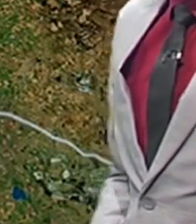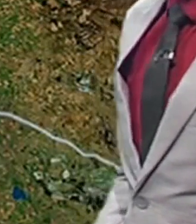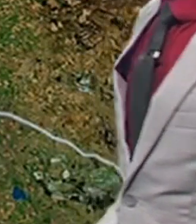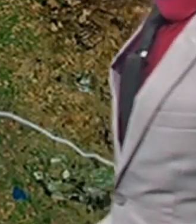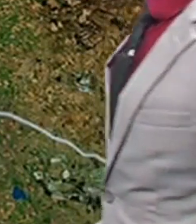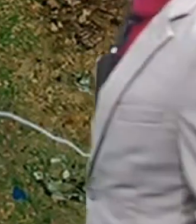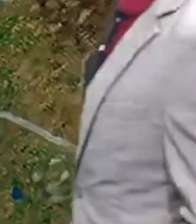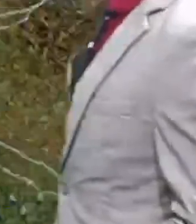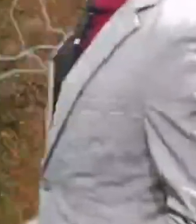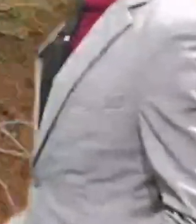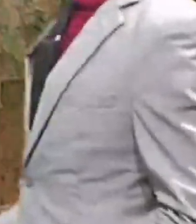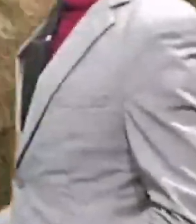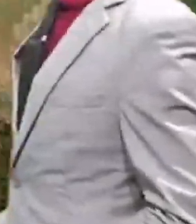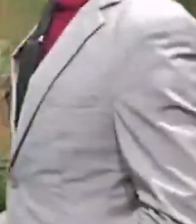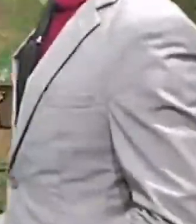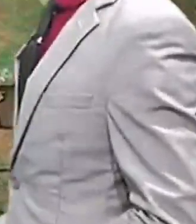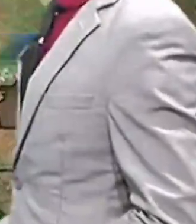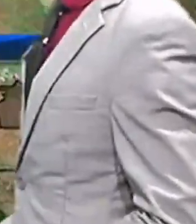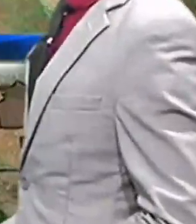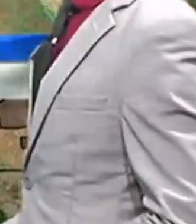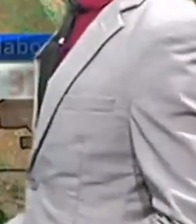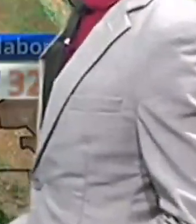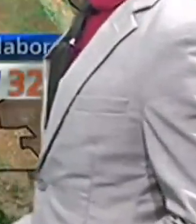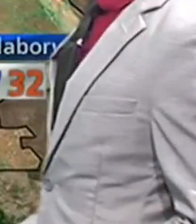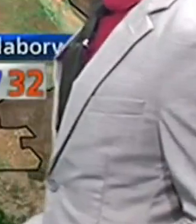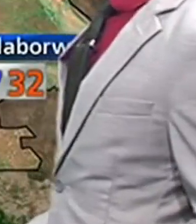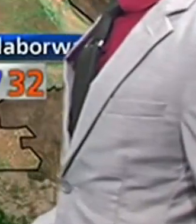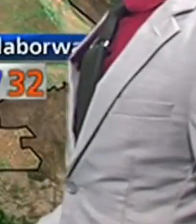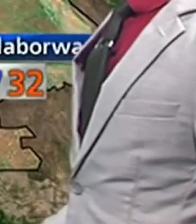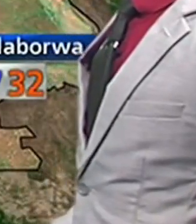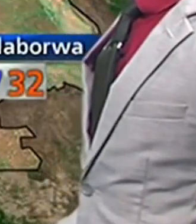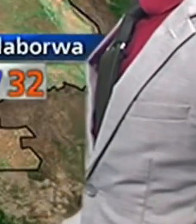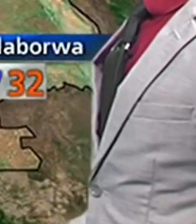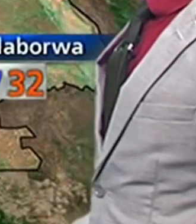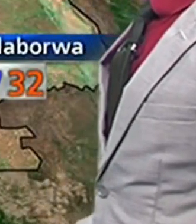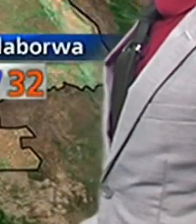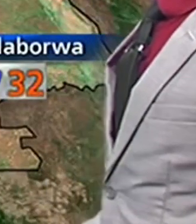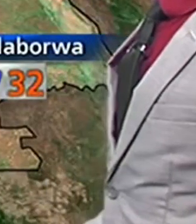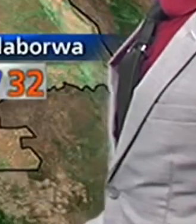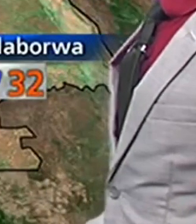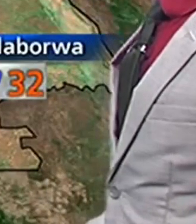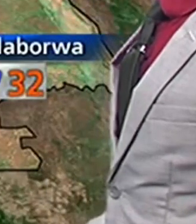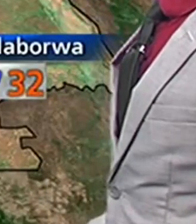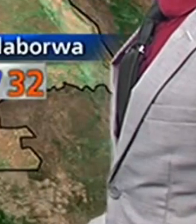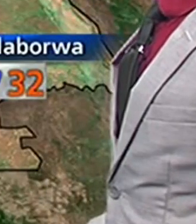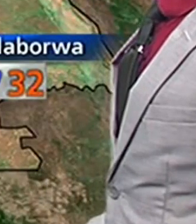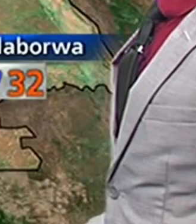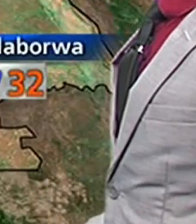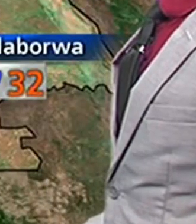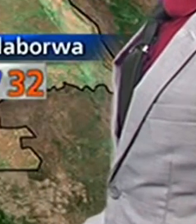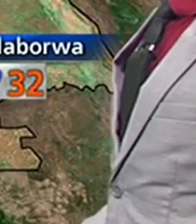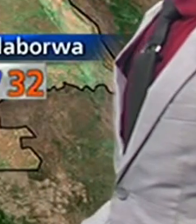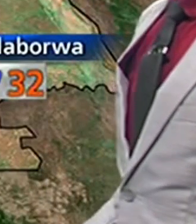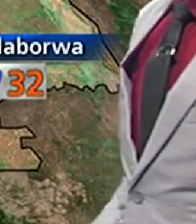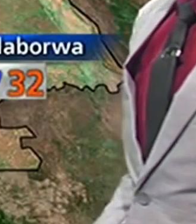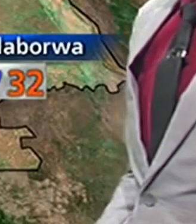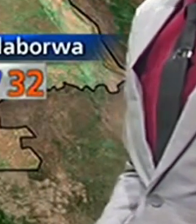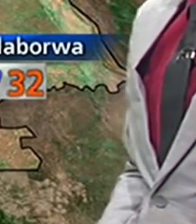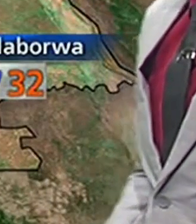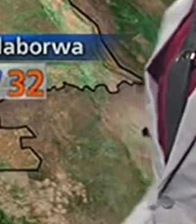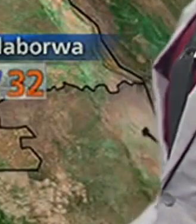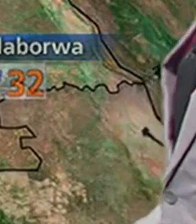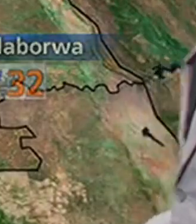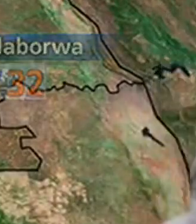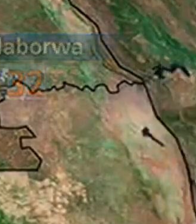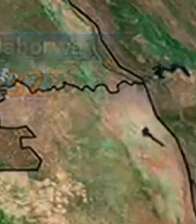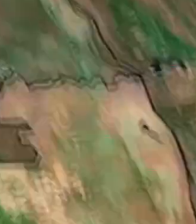ke tše 20 seswai a re lebela province ya Limpopo province go bontšha go tla ba go ruthetše ga magareng Phalaborwa go tla fiša ka tše 32 e fela ka Messina go bontšha